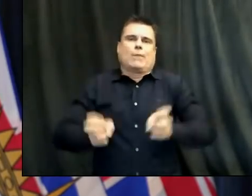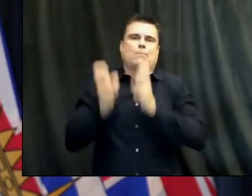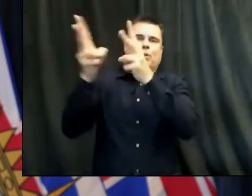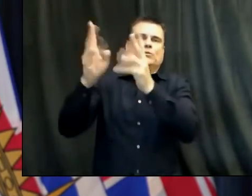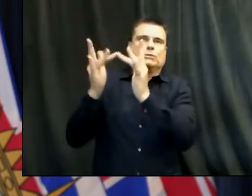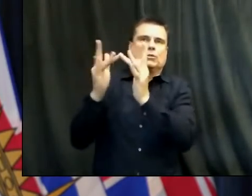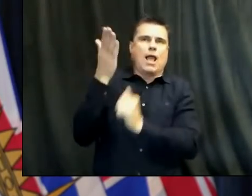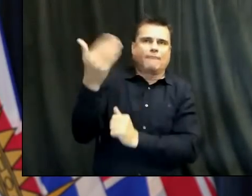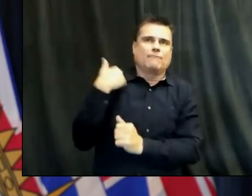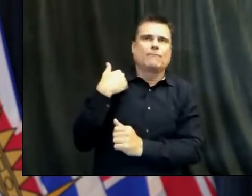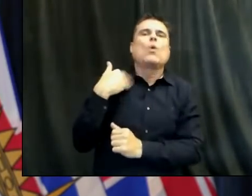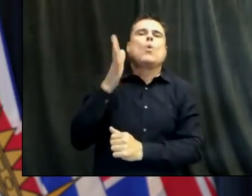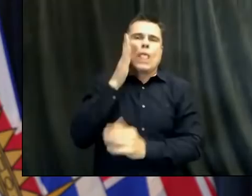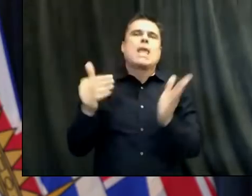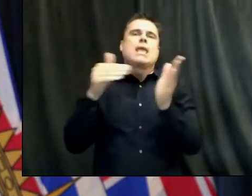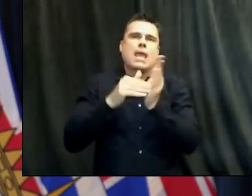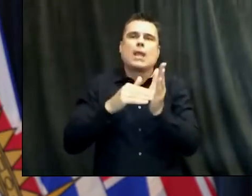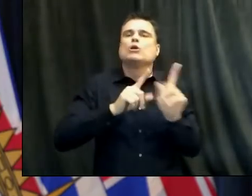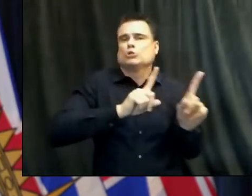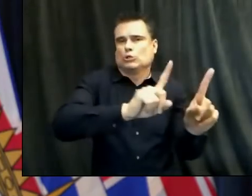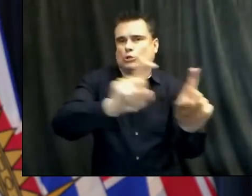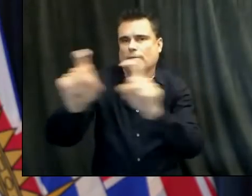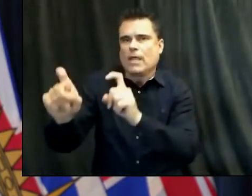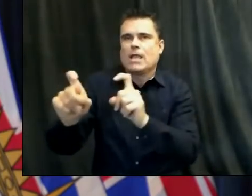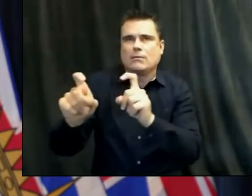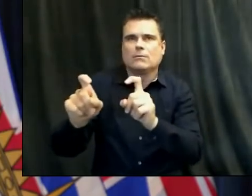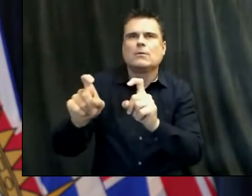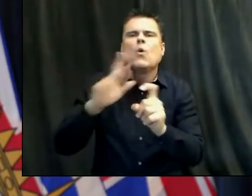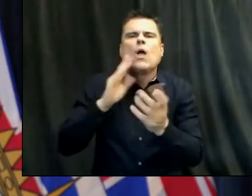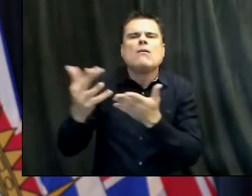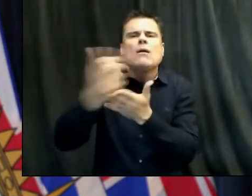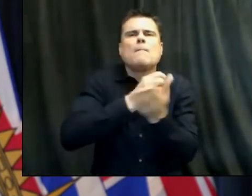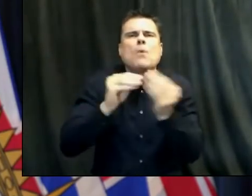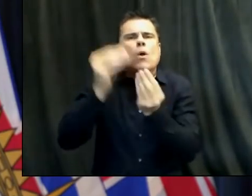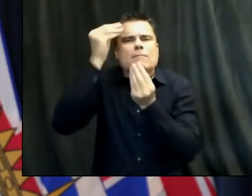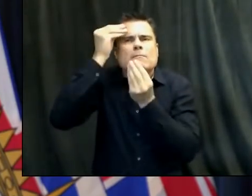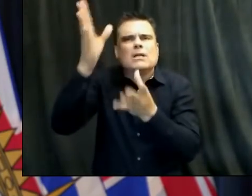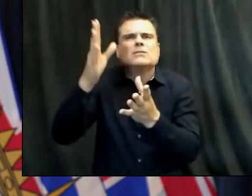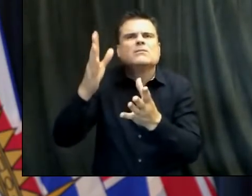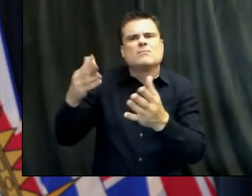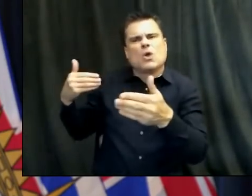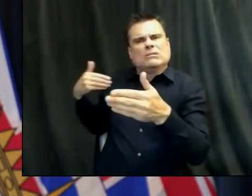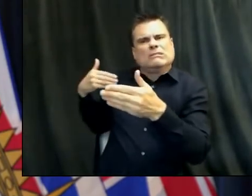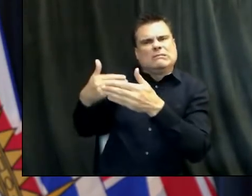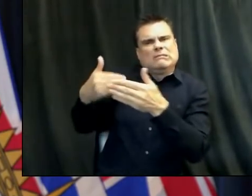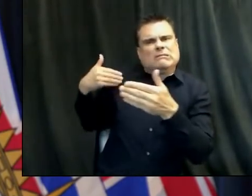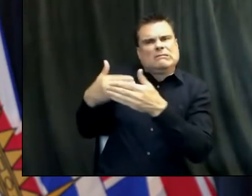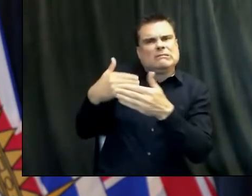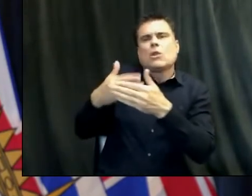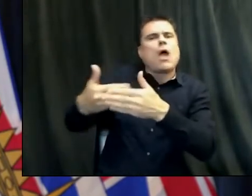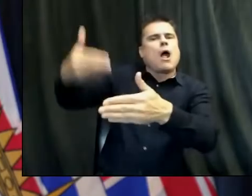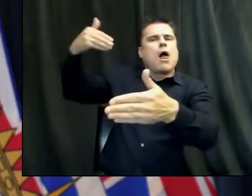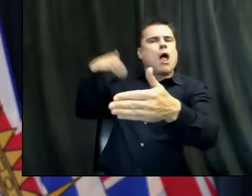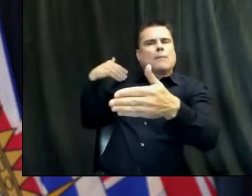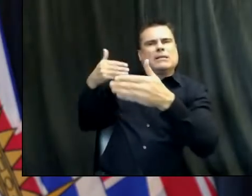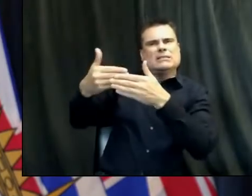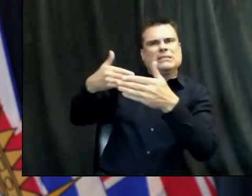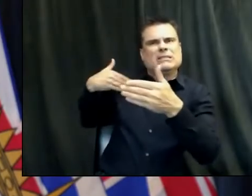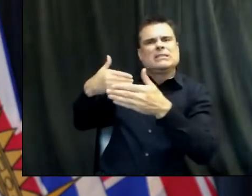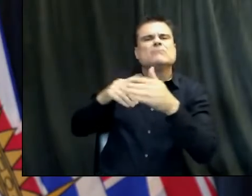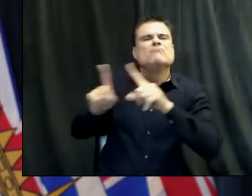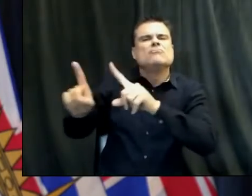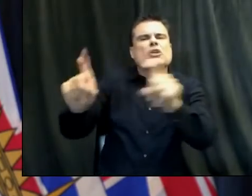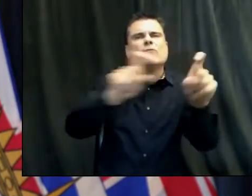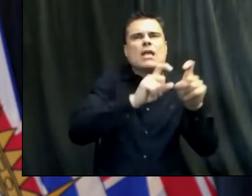what's happening more recently. But we've also been spending a lot of time understanding the impacts of